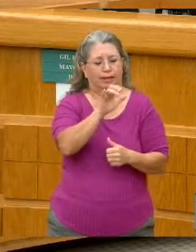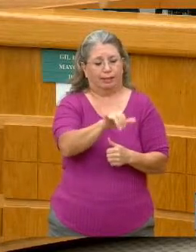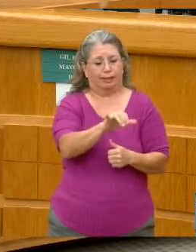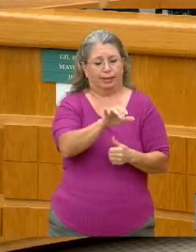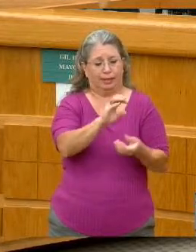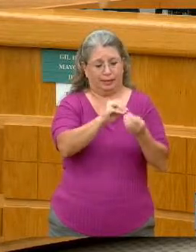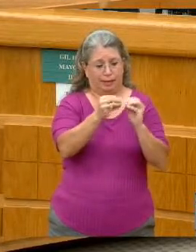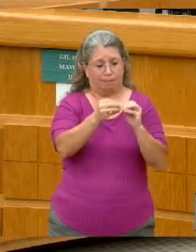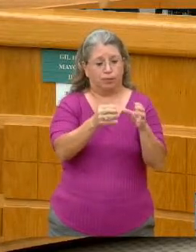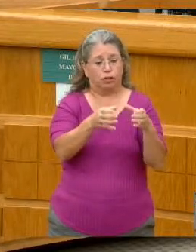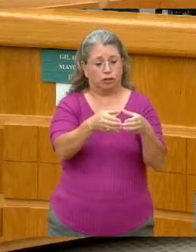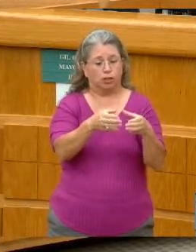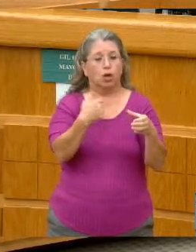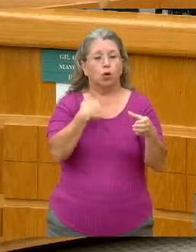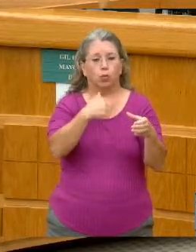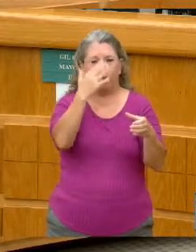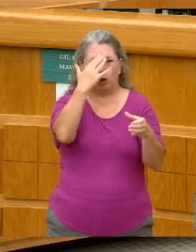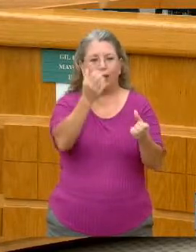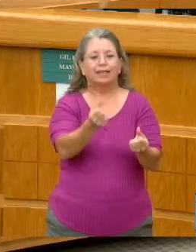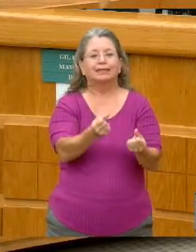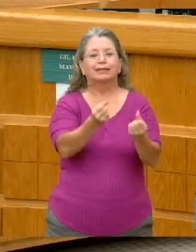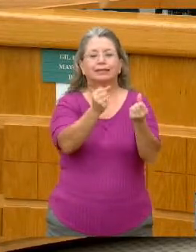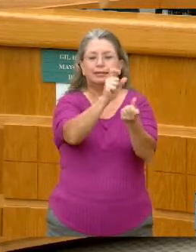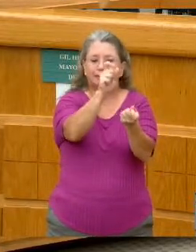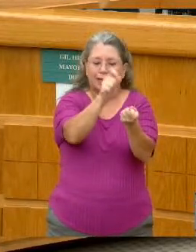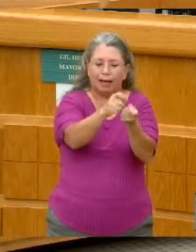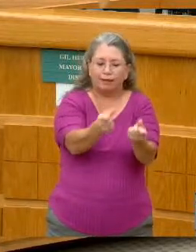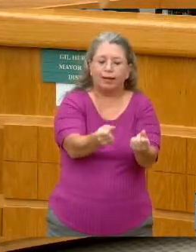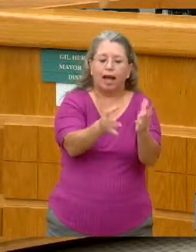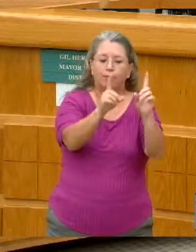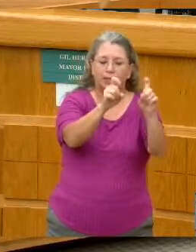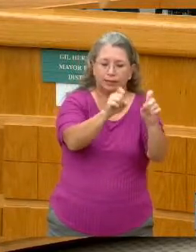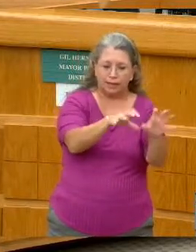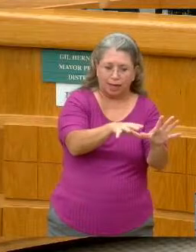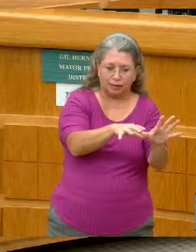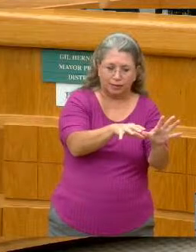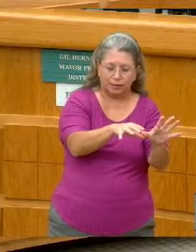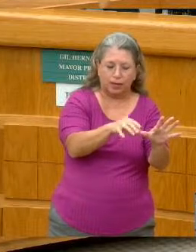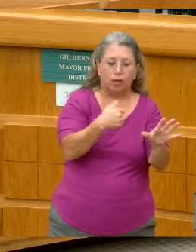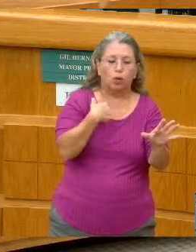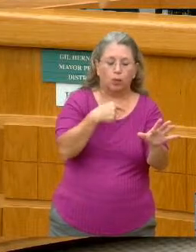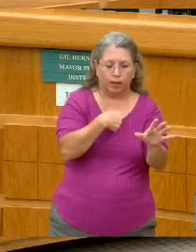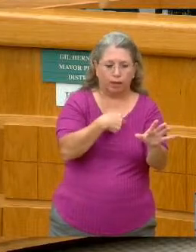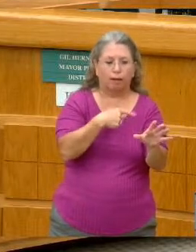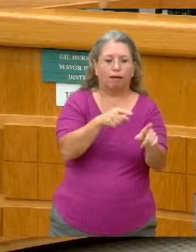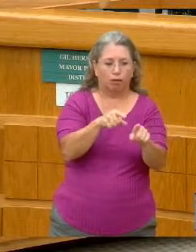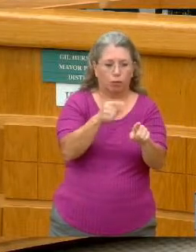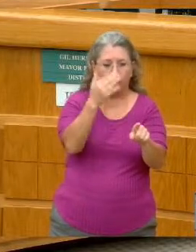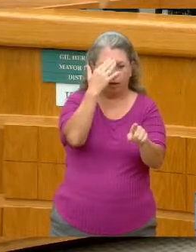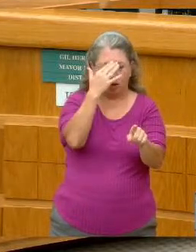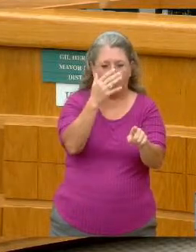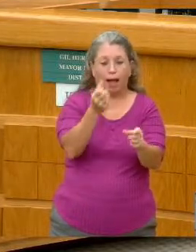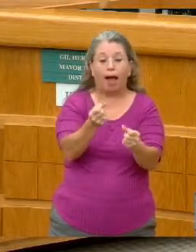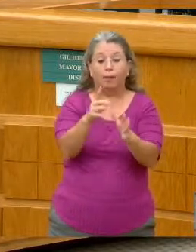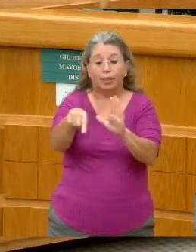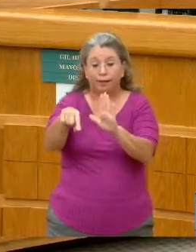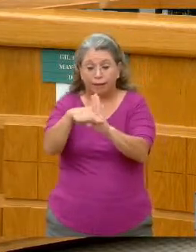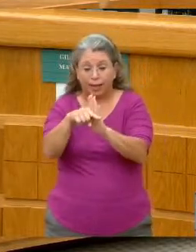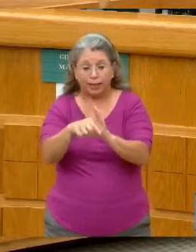one where we know how many negatives there were and how many positives, so we can calculate an actual percent positive